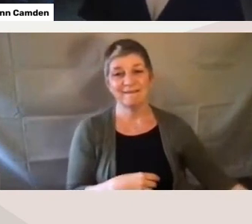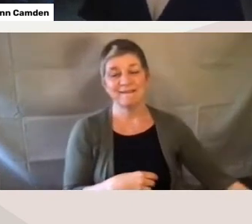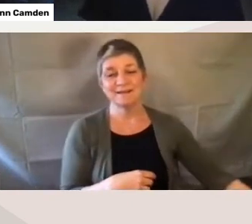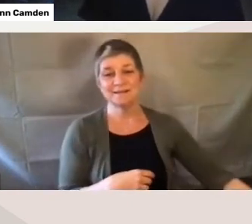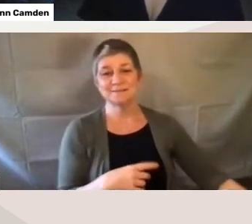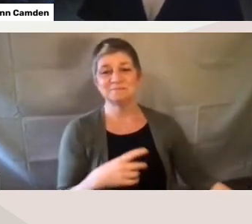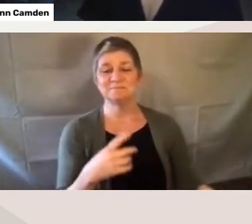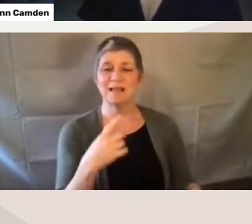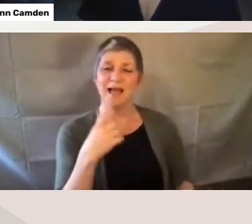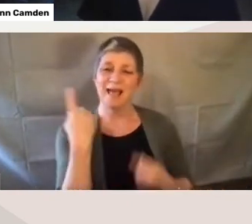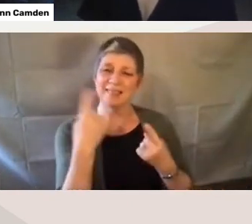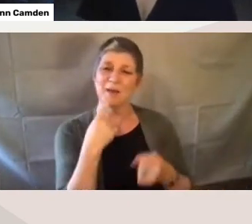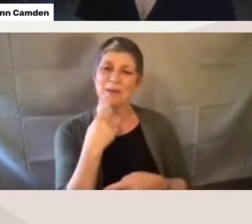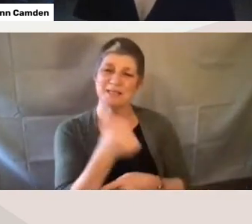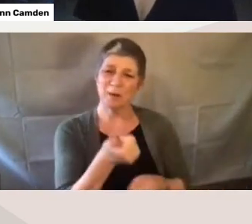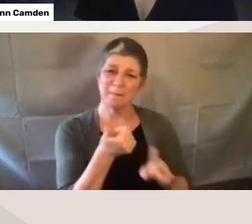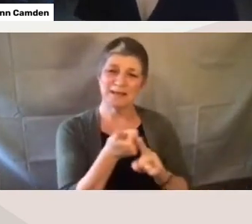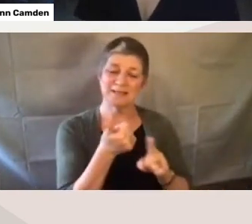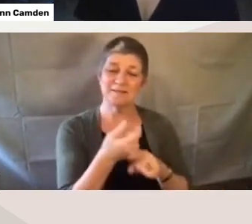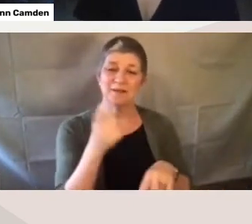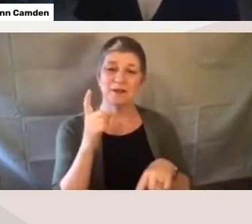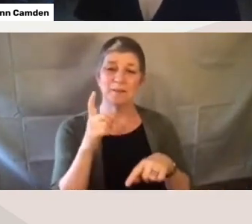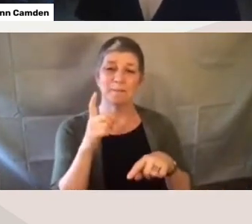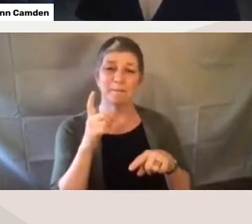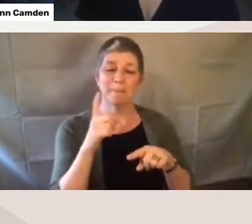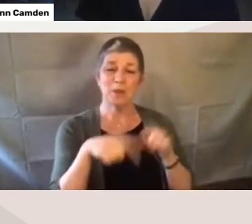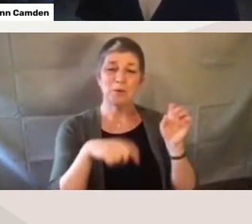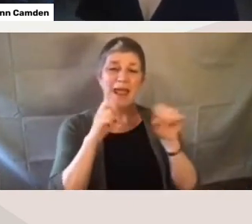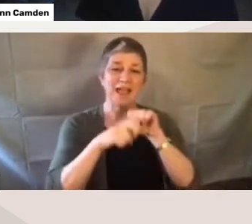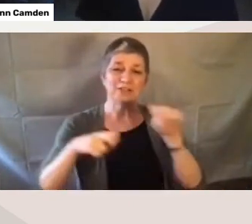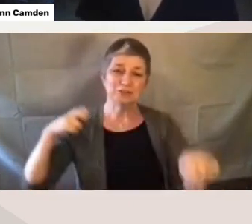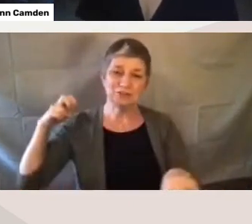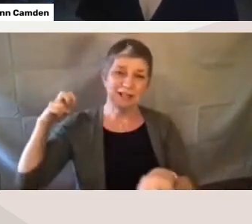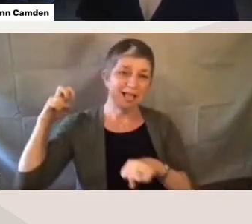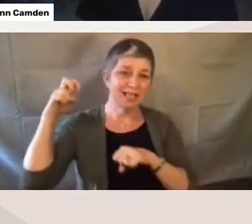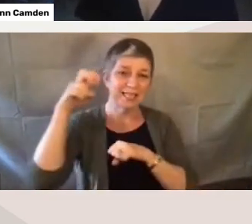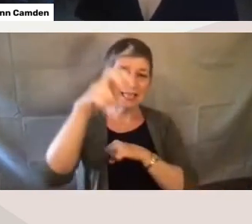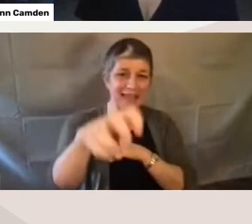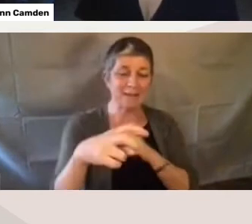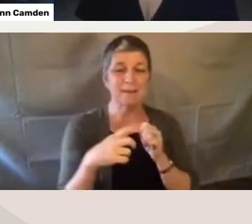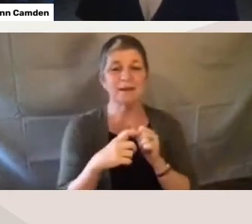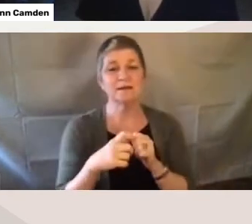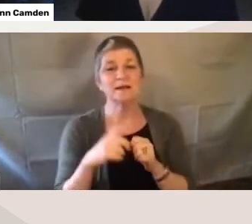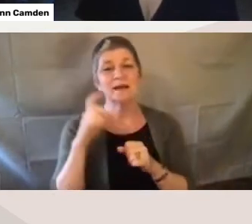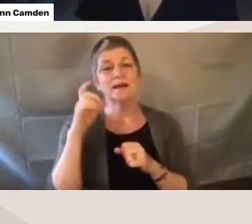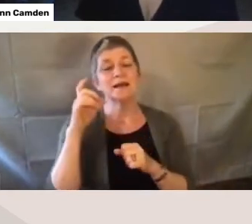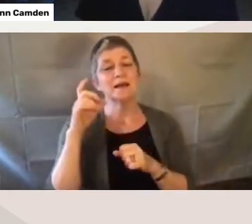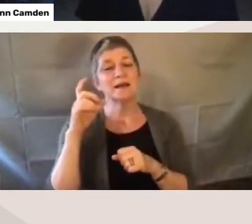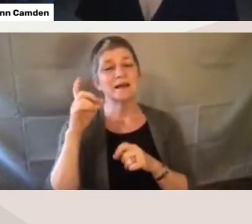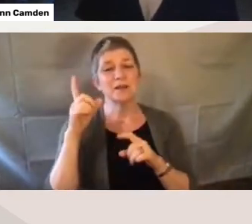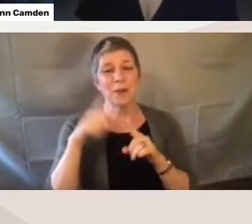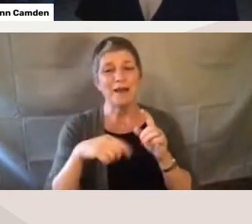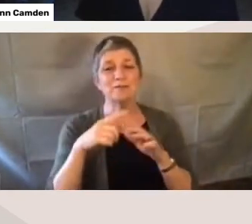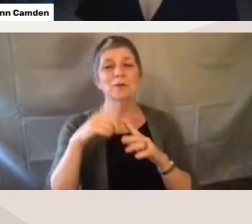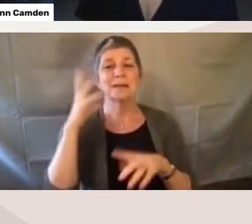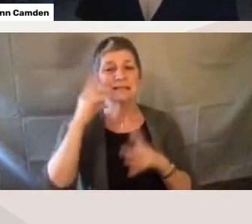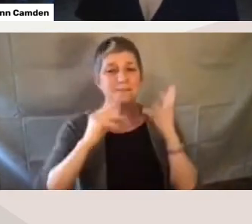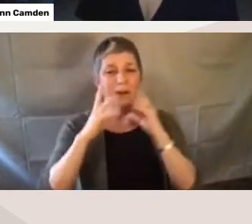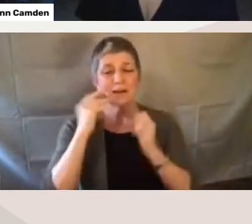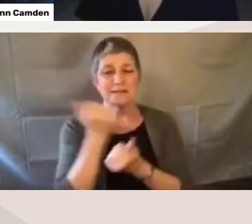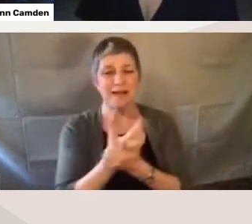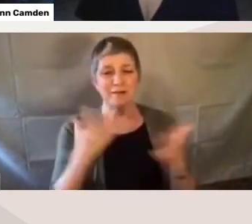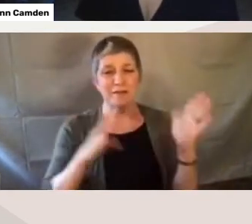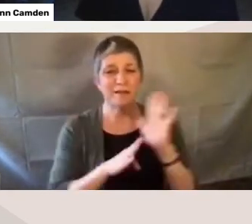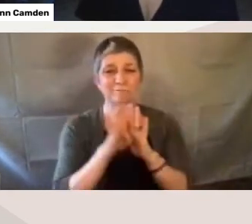I would probably tell myself that you can't jump from mountaintop to mountaintop. You're going to have to go through those valleys, and